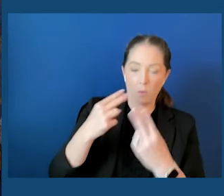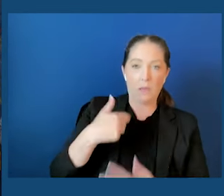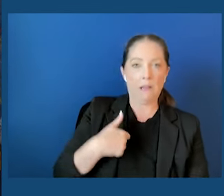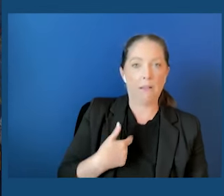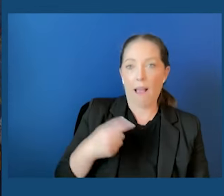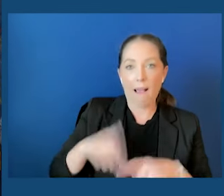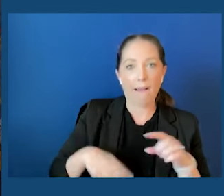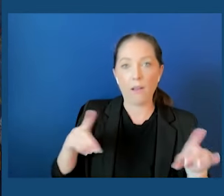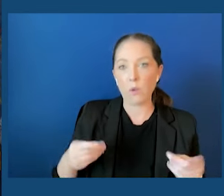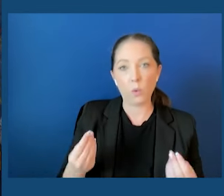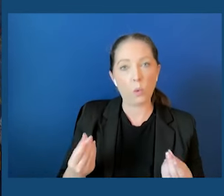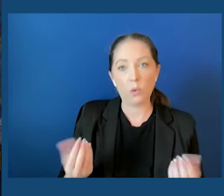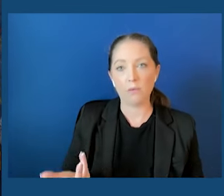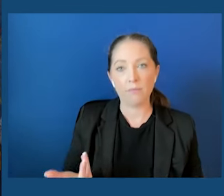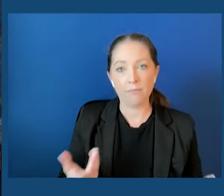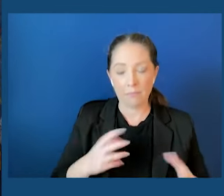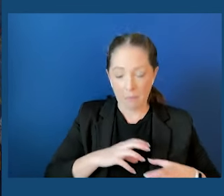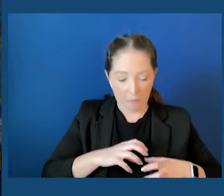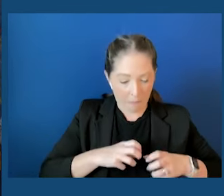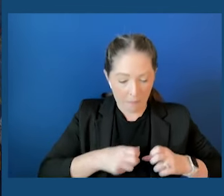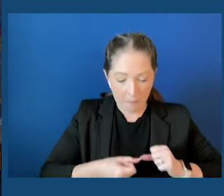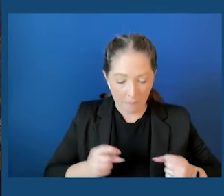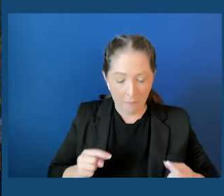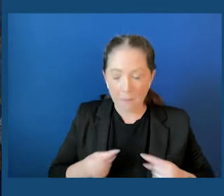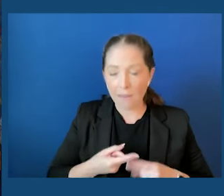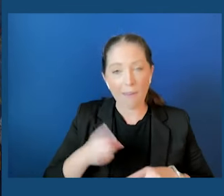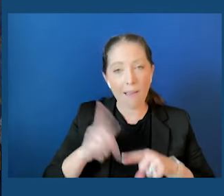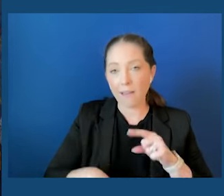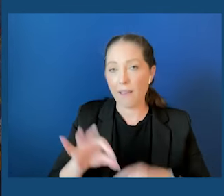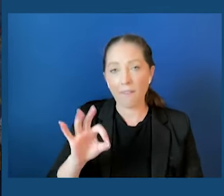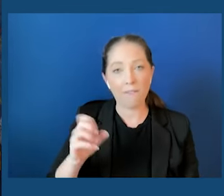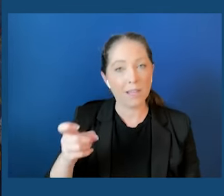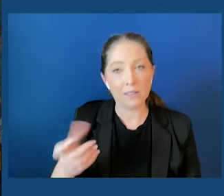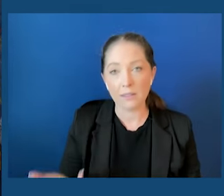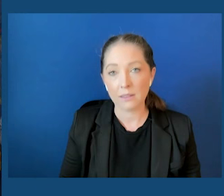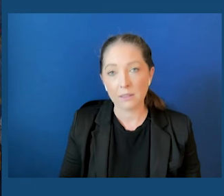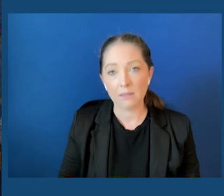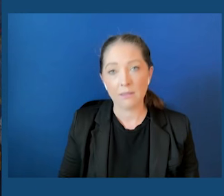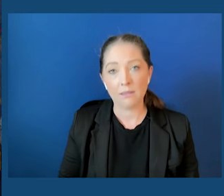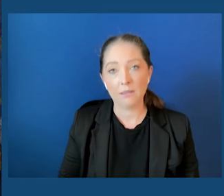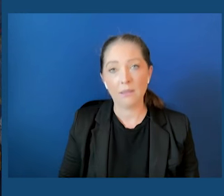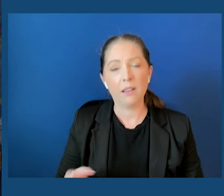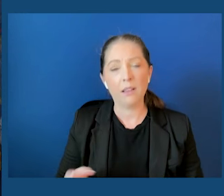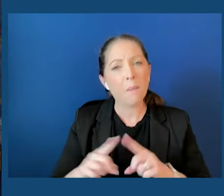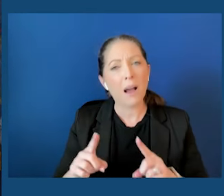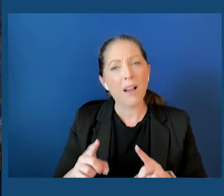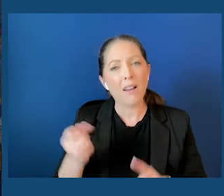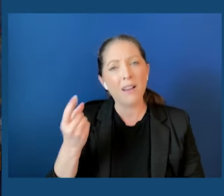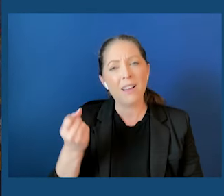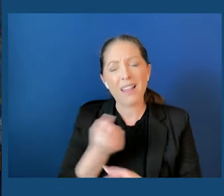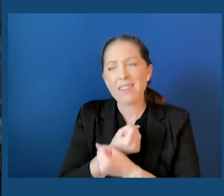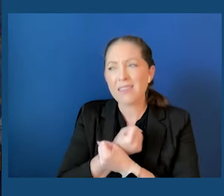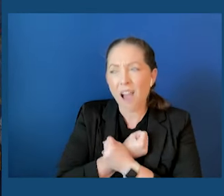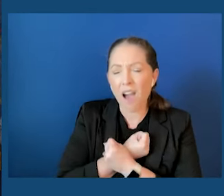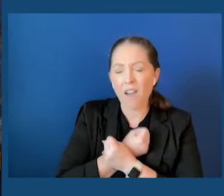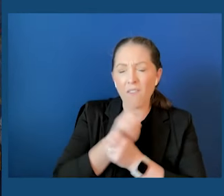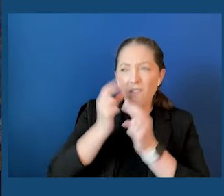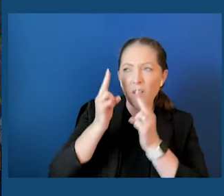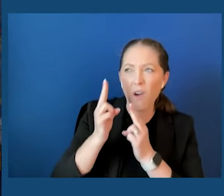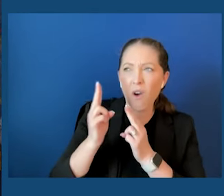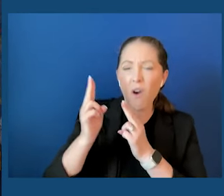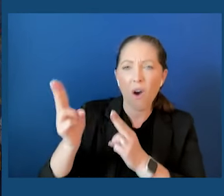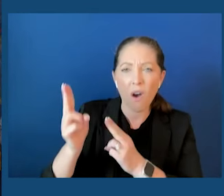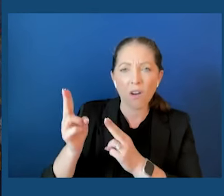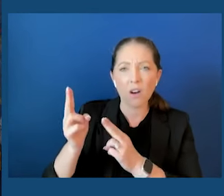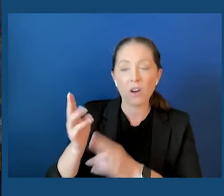We can't erase that pain, but we show love and honor and show future generations what